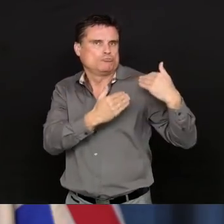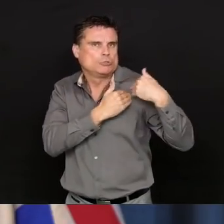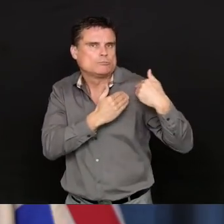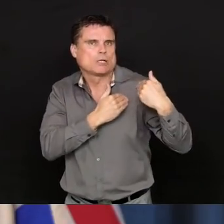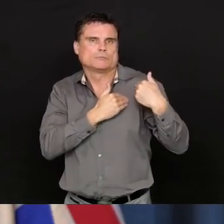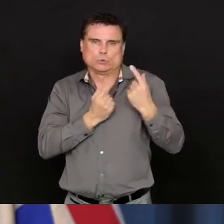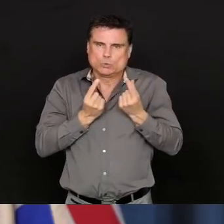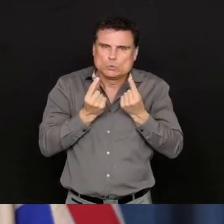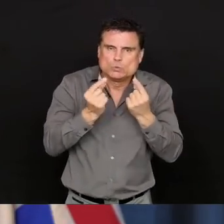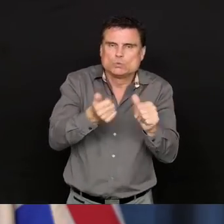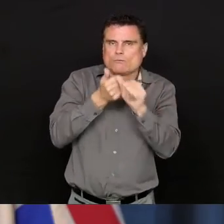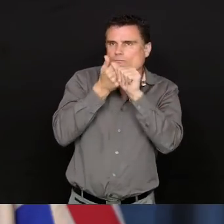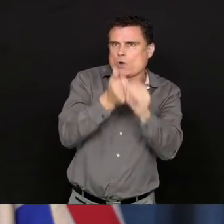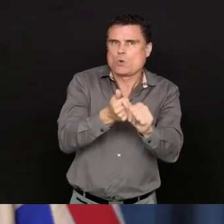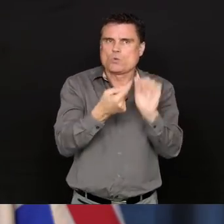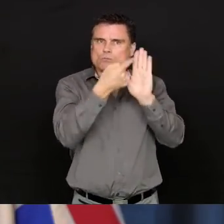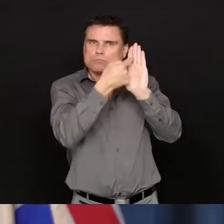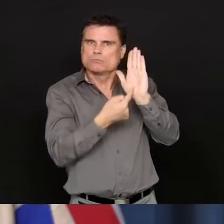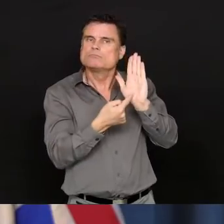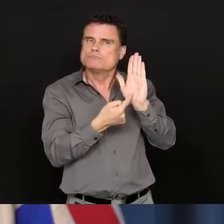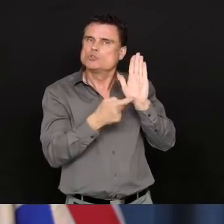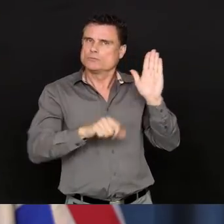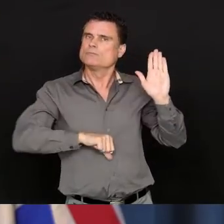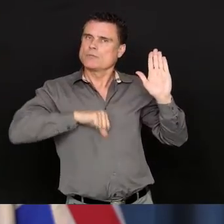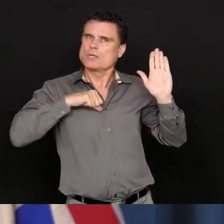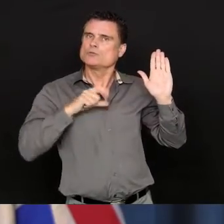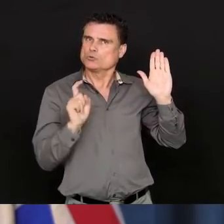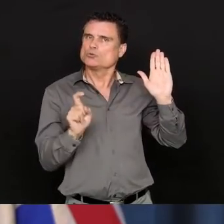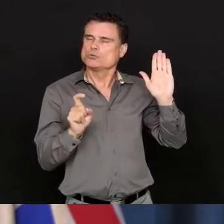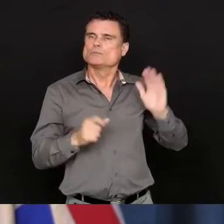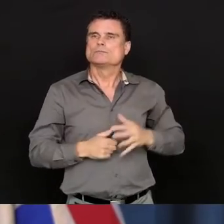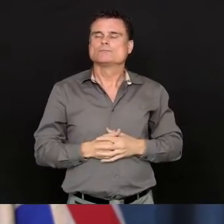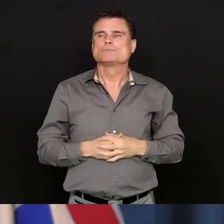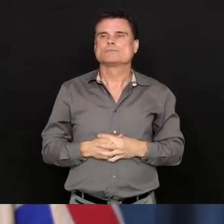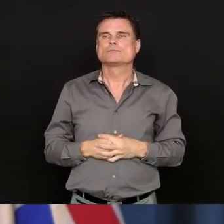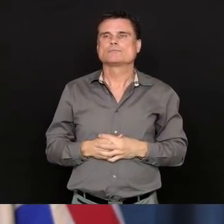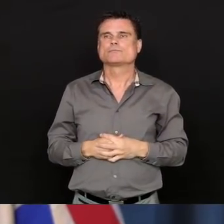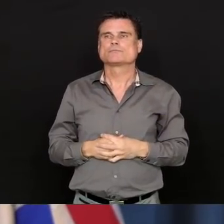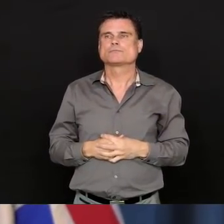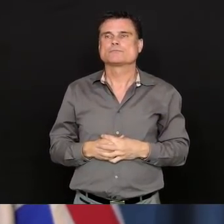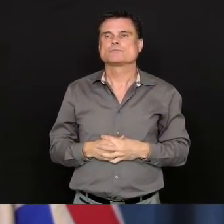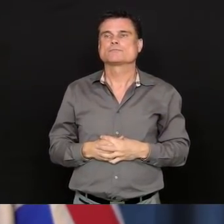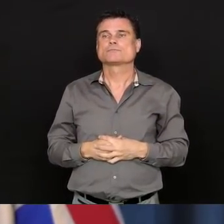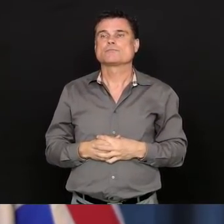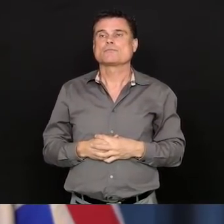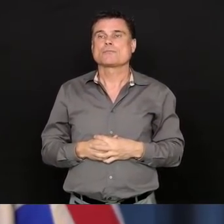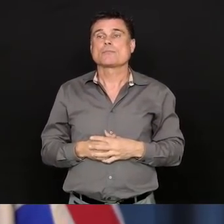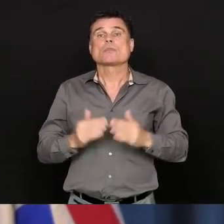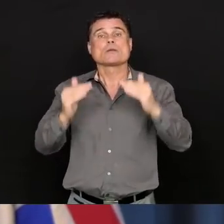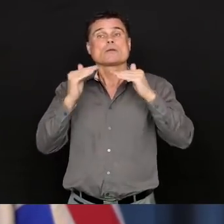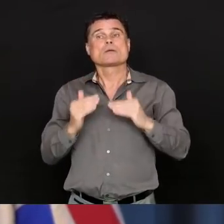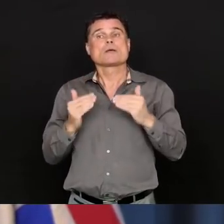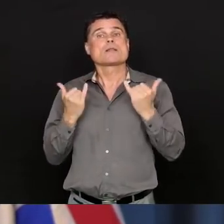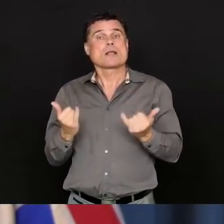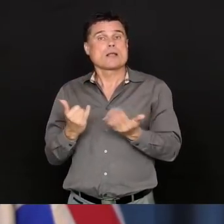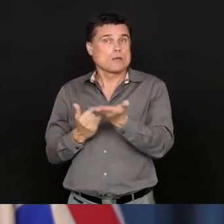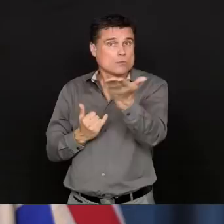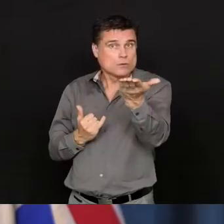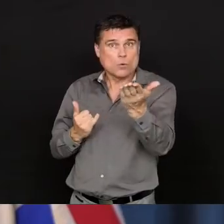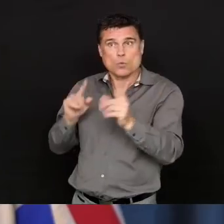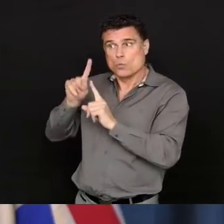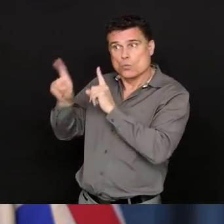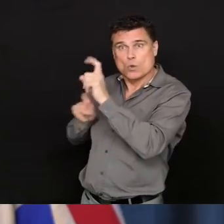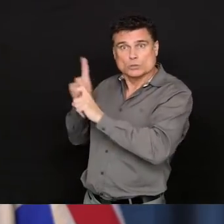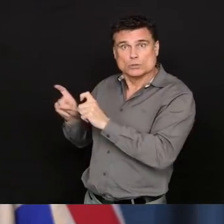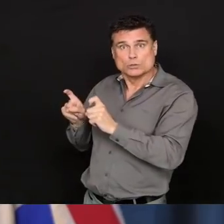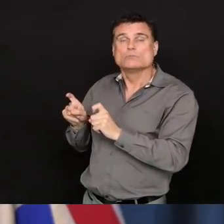And I'm happy to take questions. Okay, before we move into questions, reminder to enter